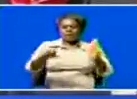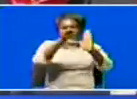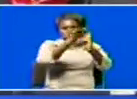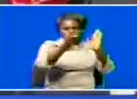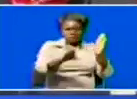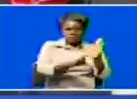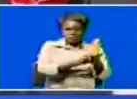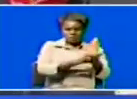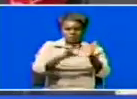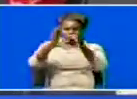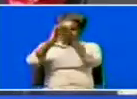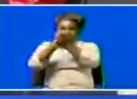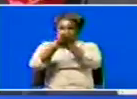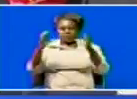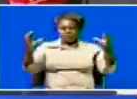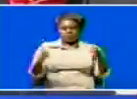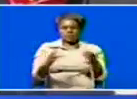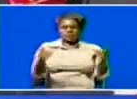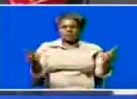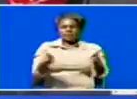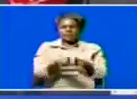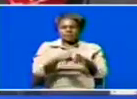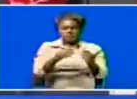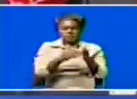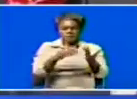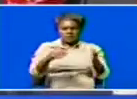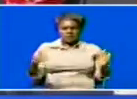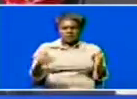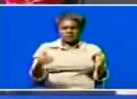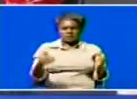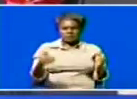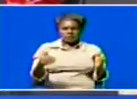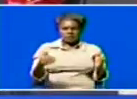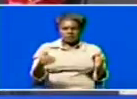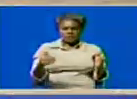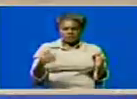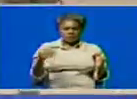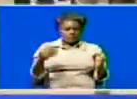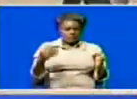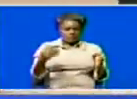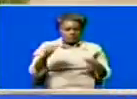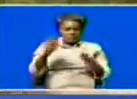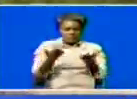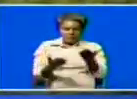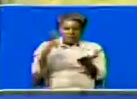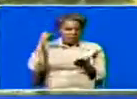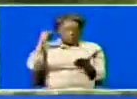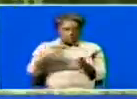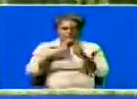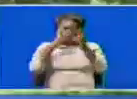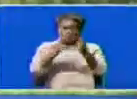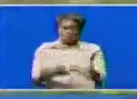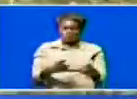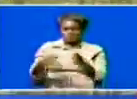of the Jubilee Party, and it is also against the dictate of the fair hearing. The victims reported the matter